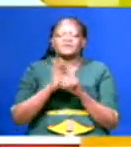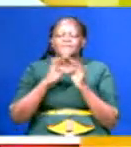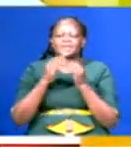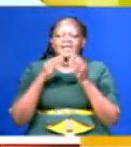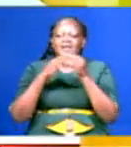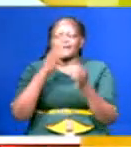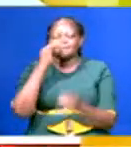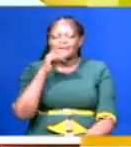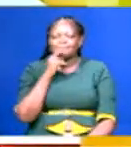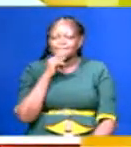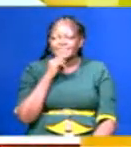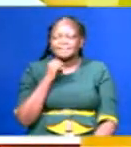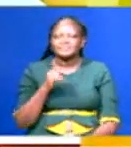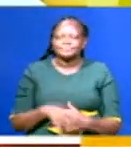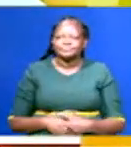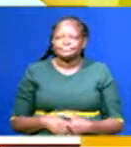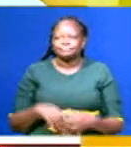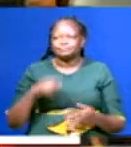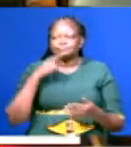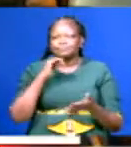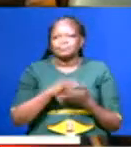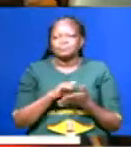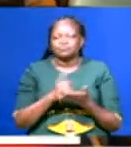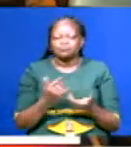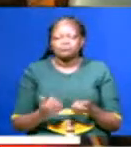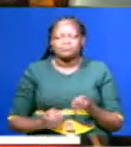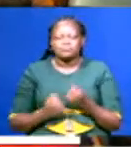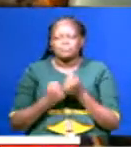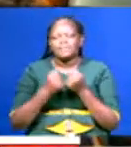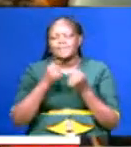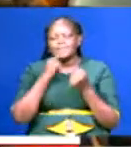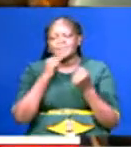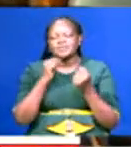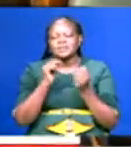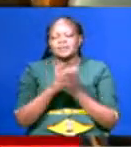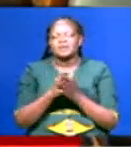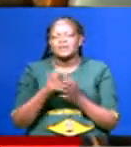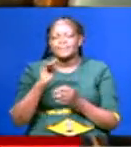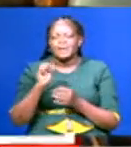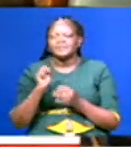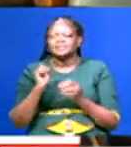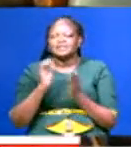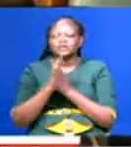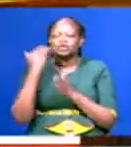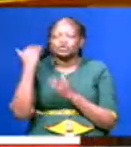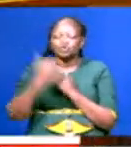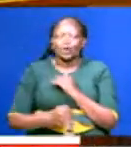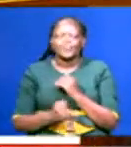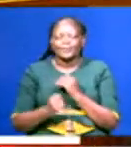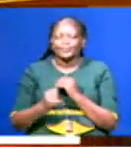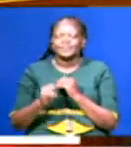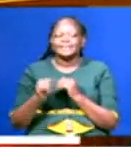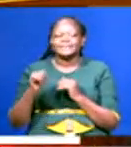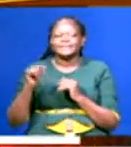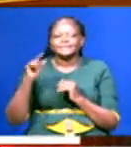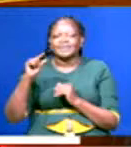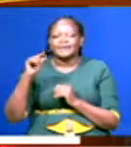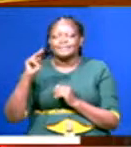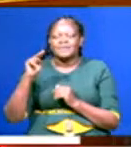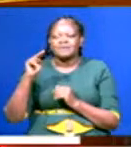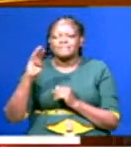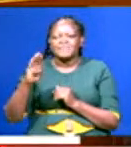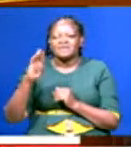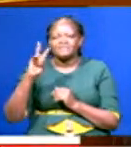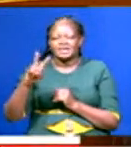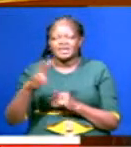masculinity among men and boys from across the world and aid in ending gender-based violence.